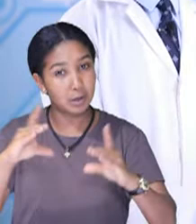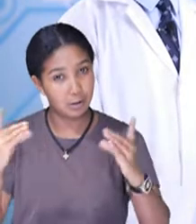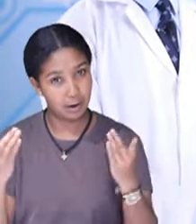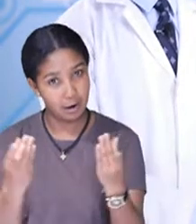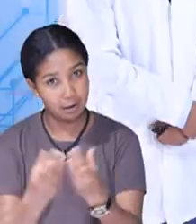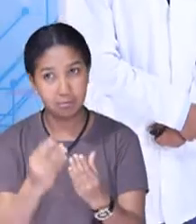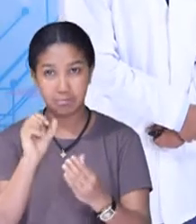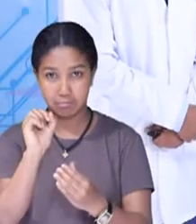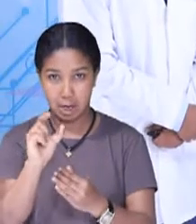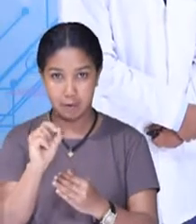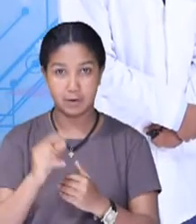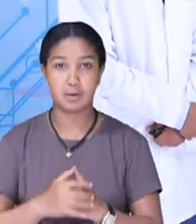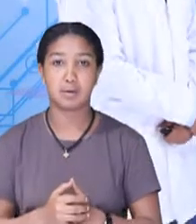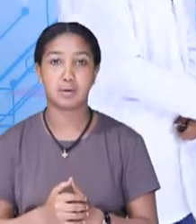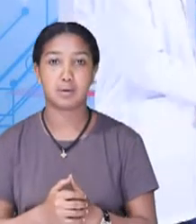grade 11.